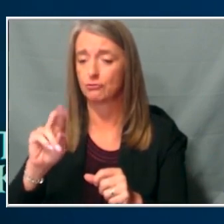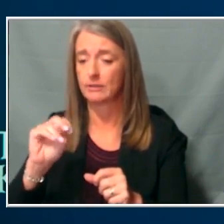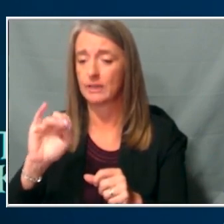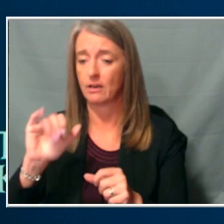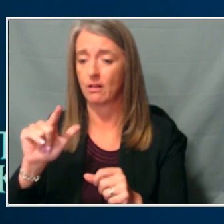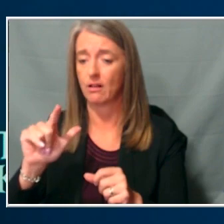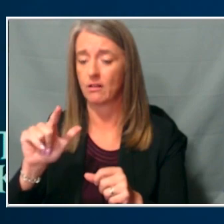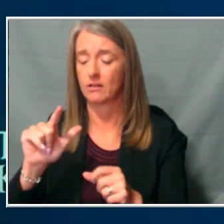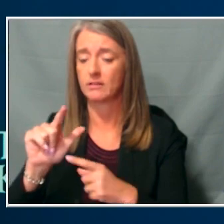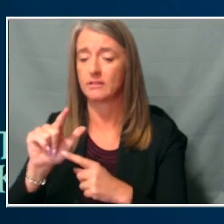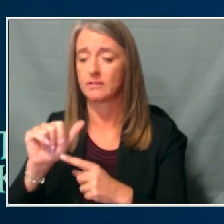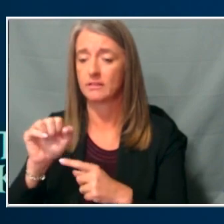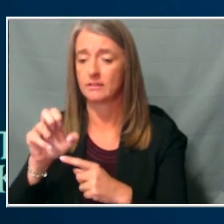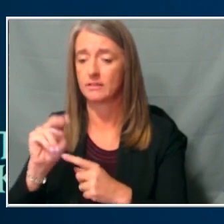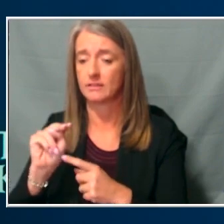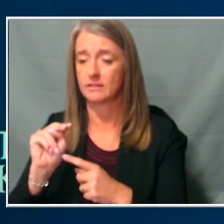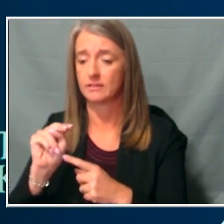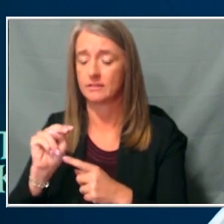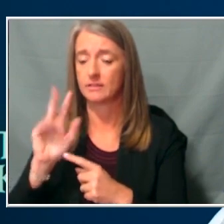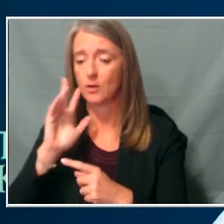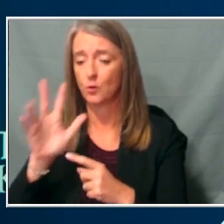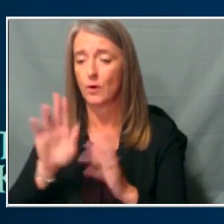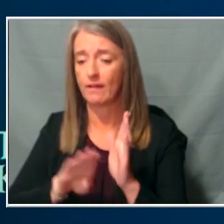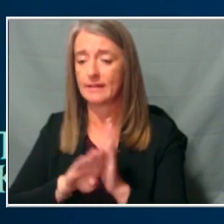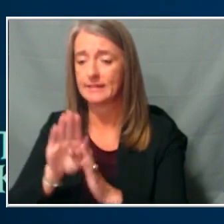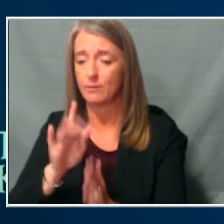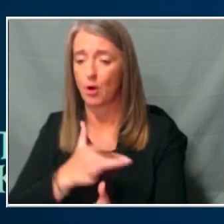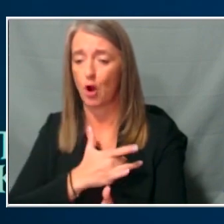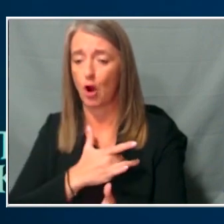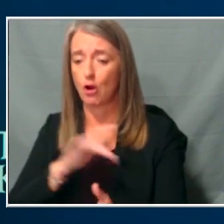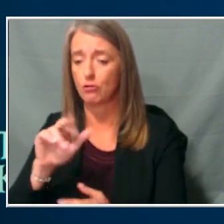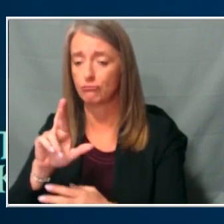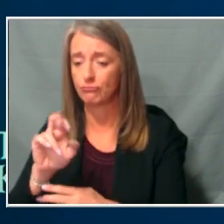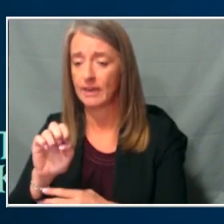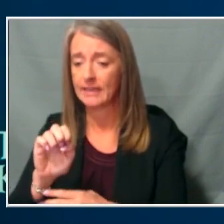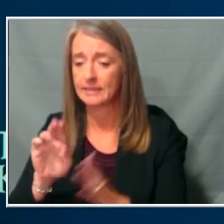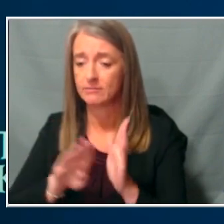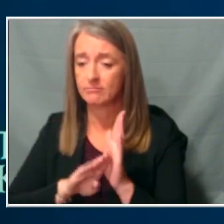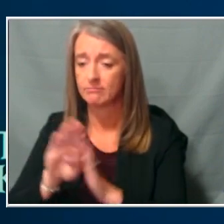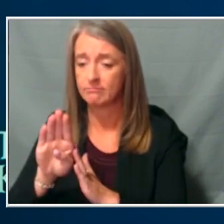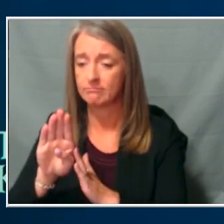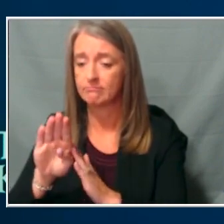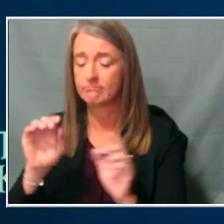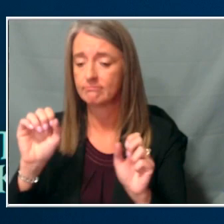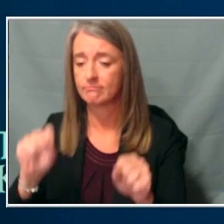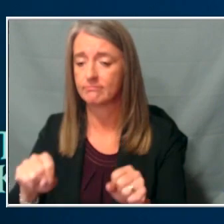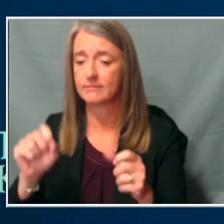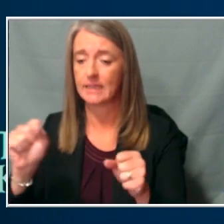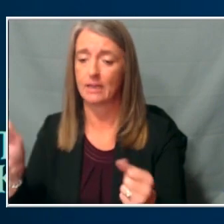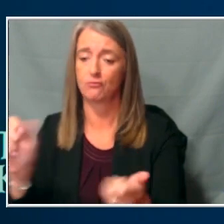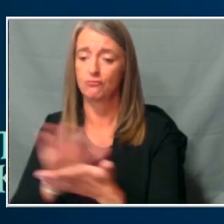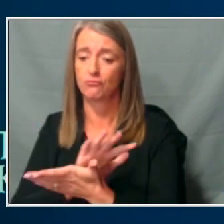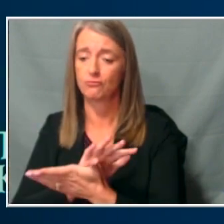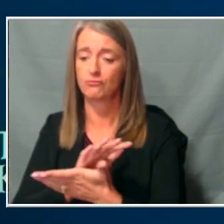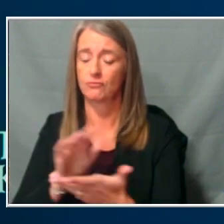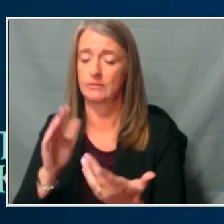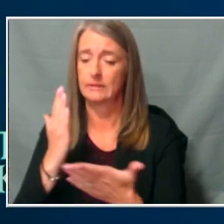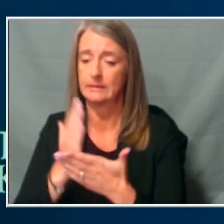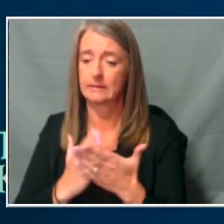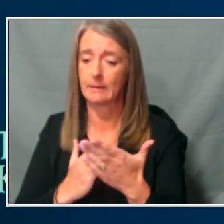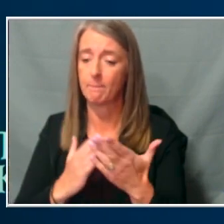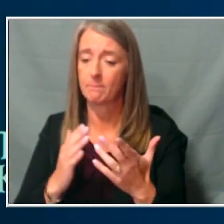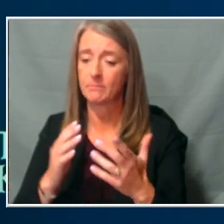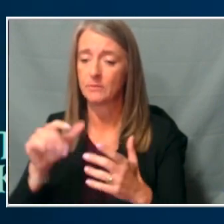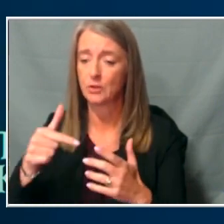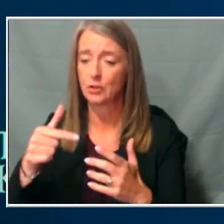state, essentially that's going to accelerate your heart rate, and it's also going to, it can cause some slight